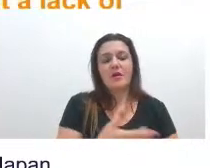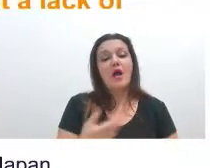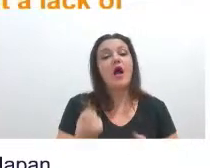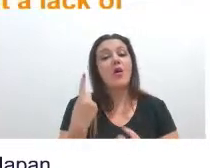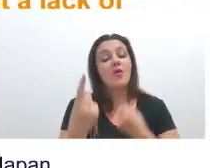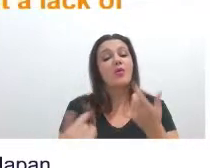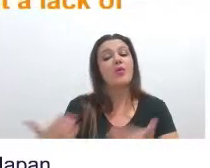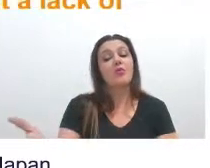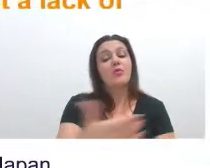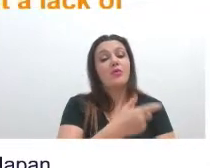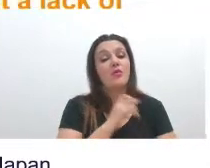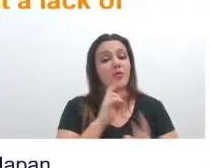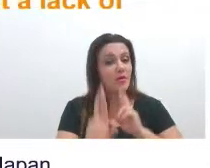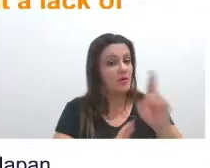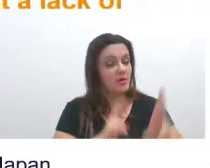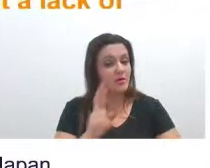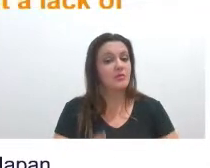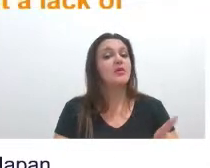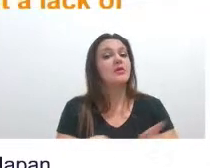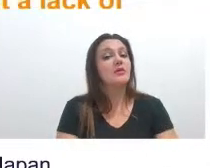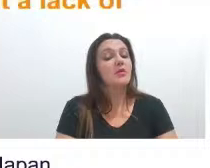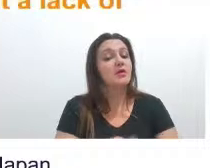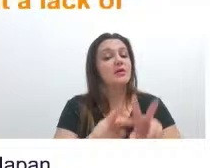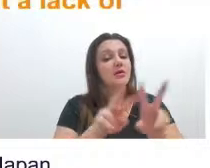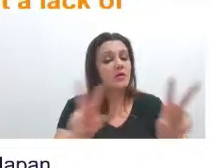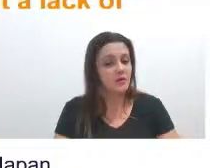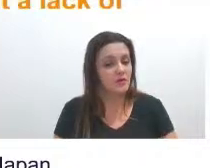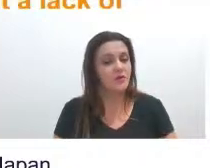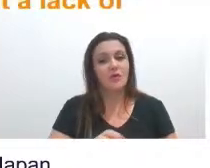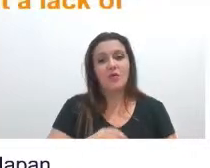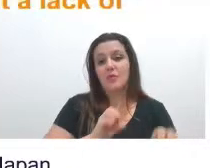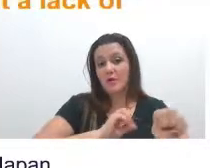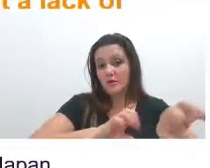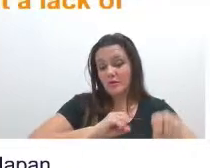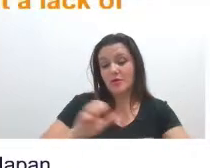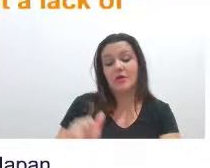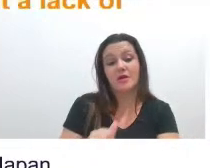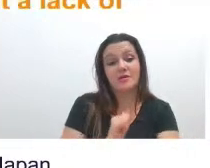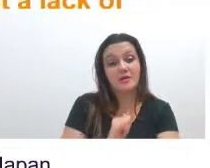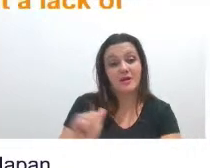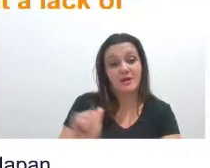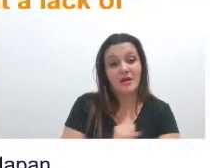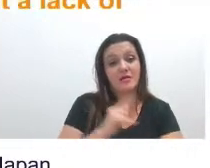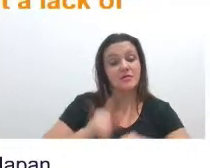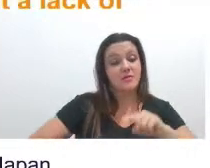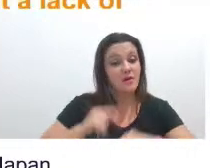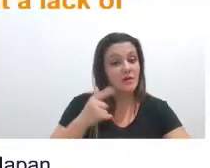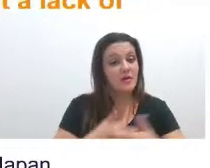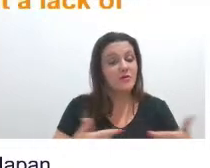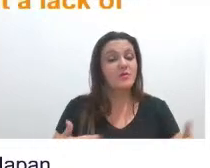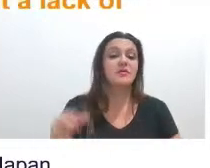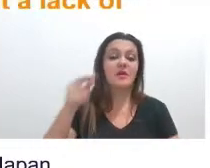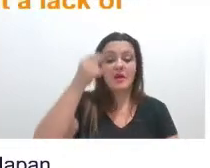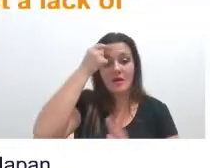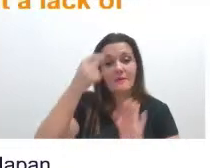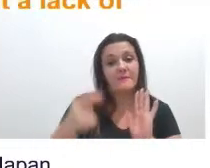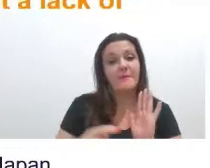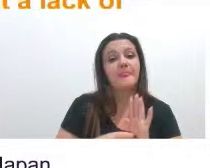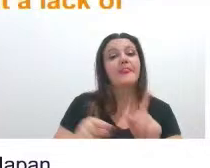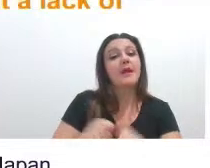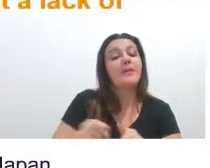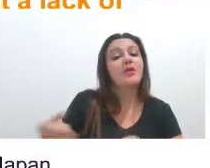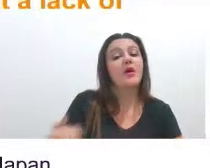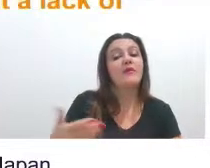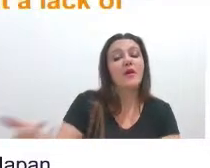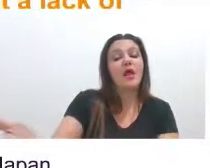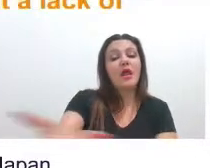of education and the potential for AI-powered tools to enable the collection of new types of personal data, like